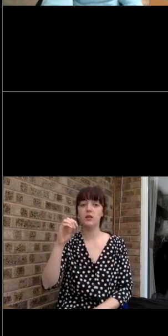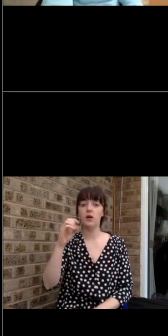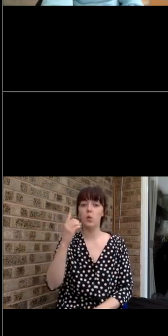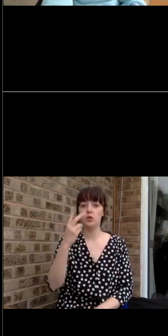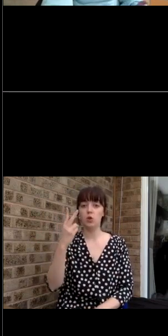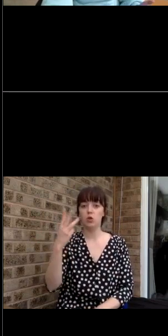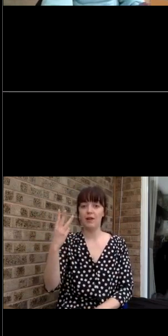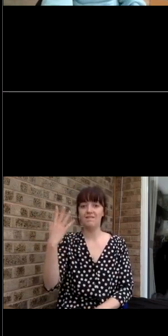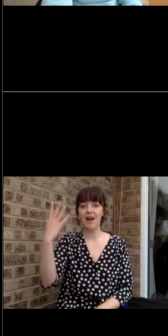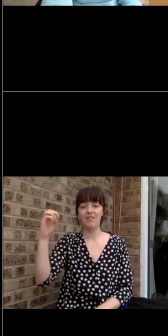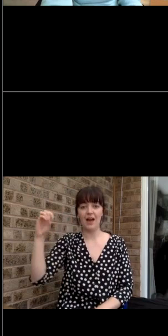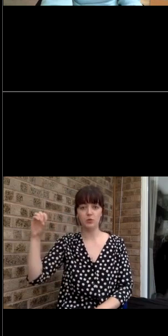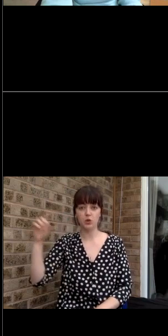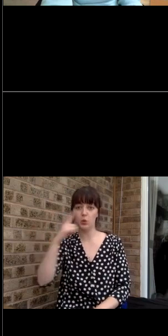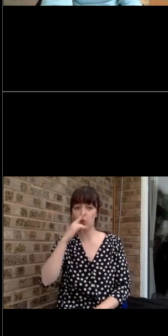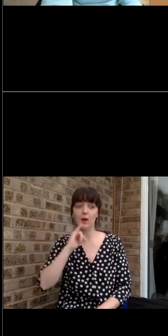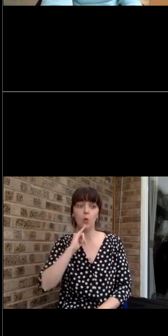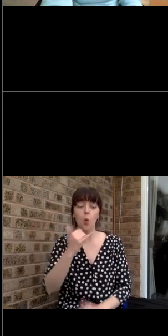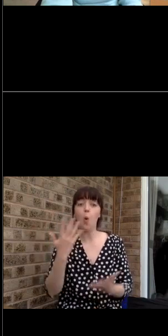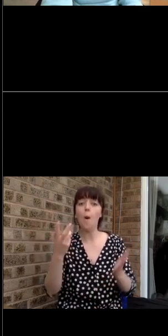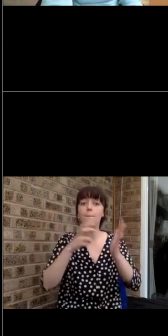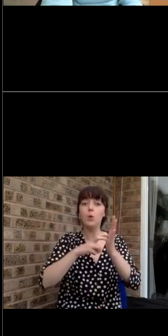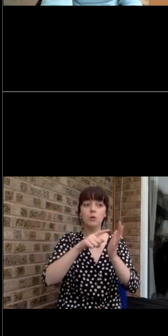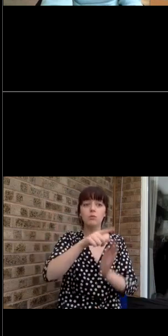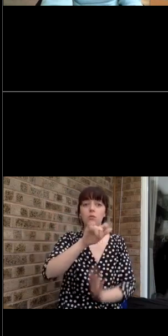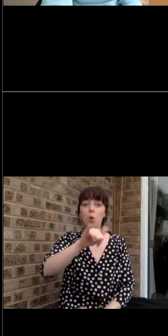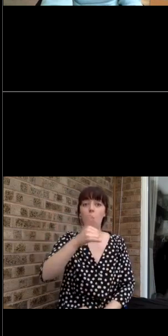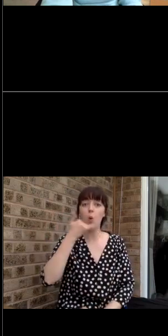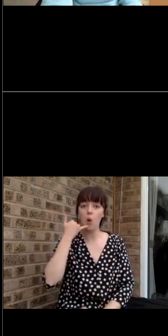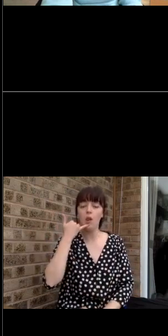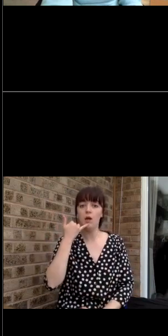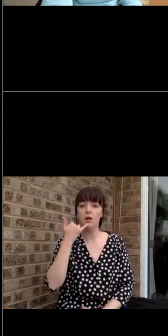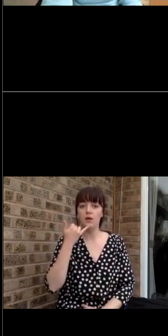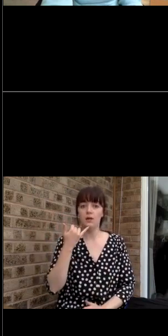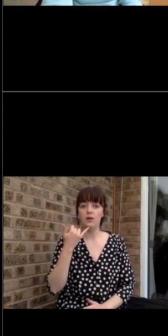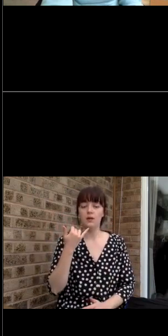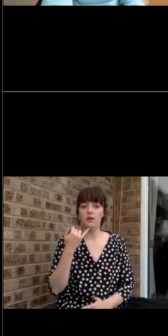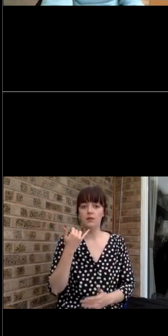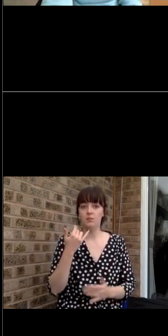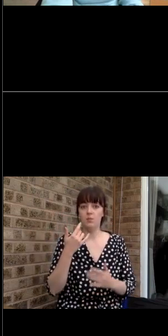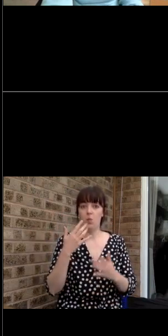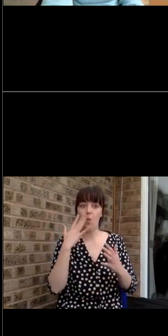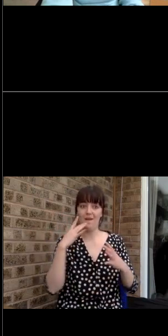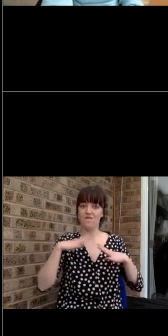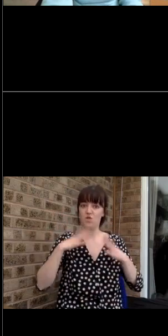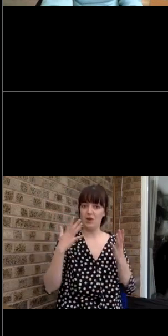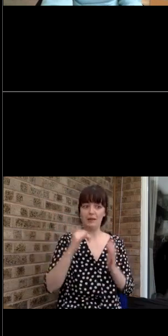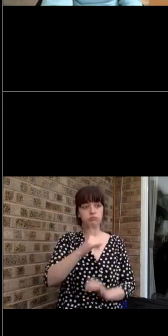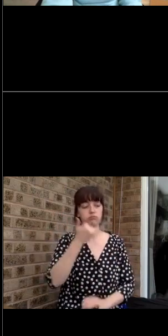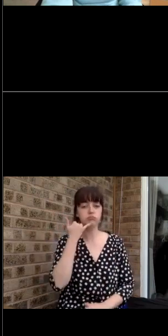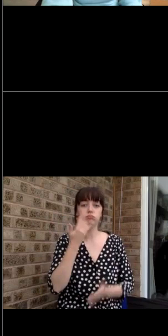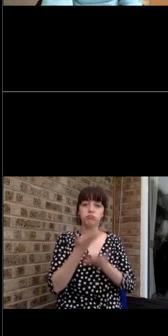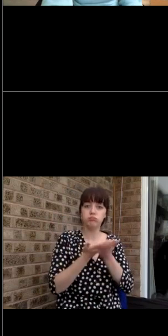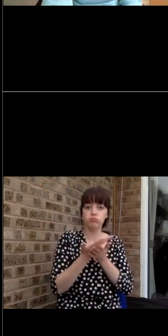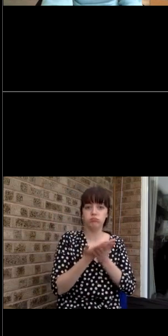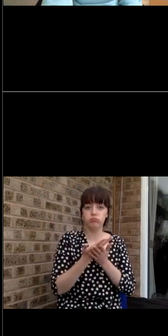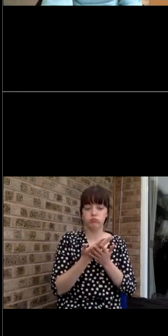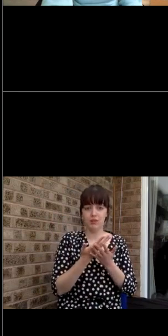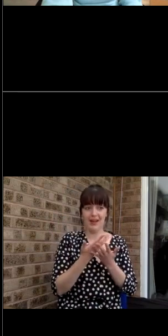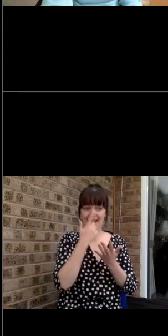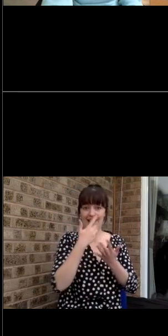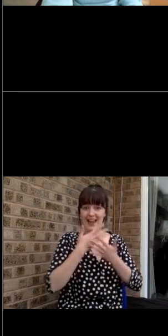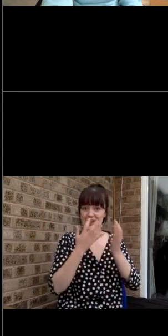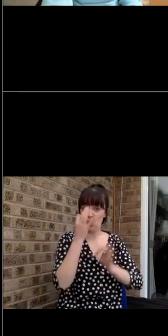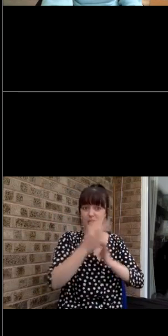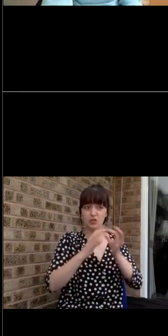you can also schedule a callback with a member of the team to ask any questions that you might have regarding any of the refinements at all. And you